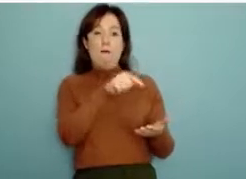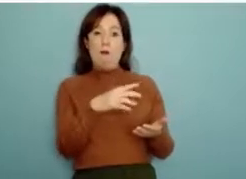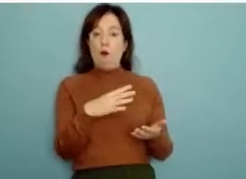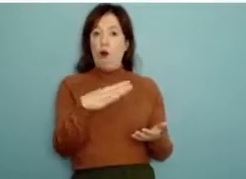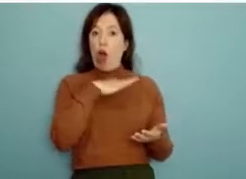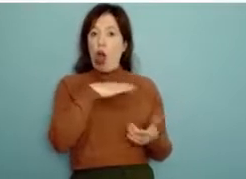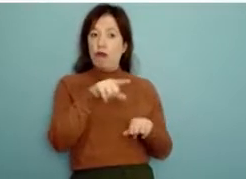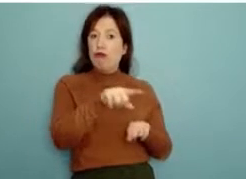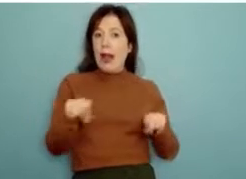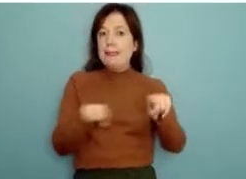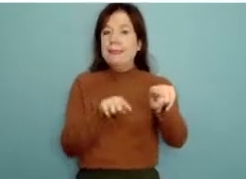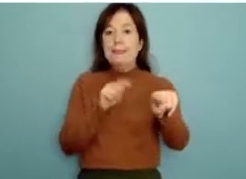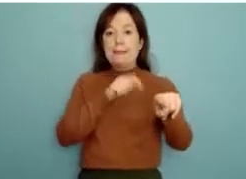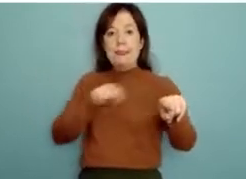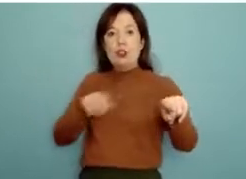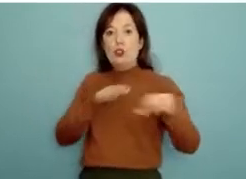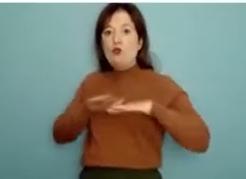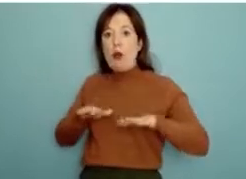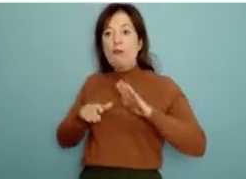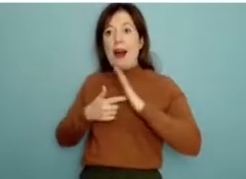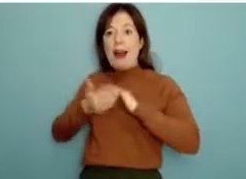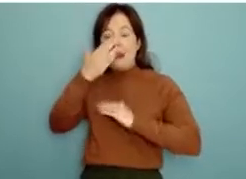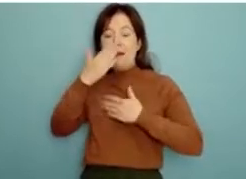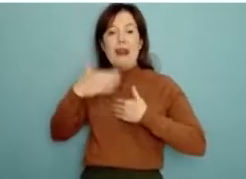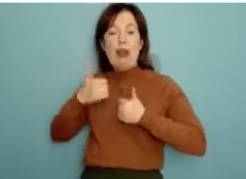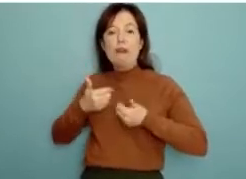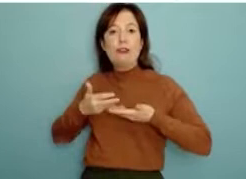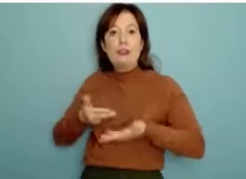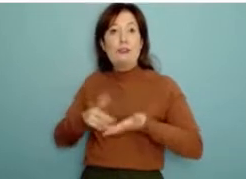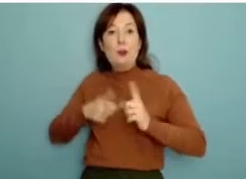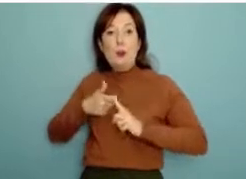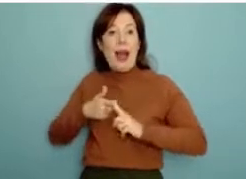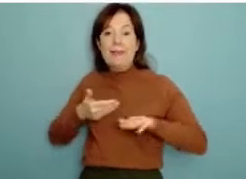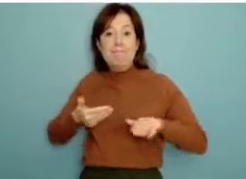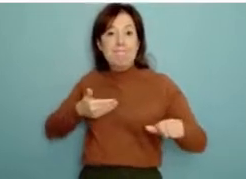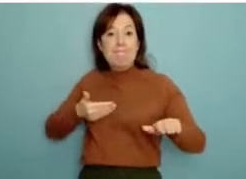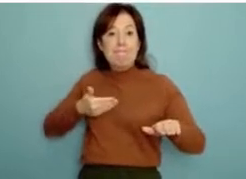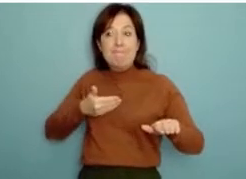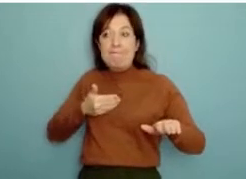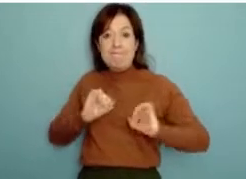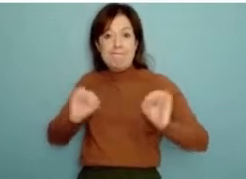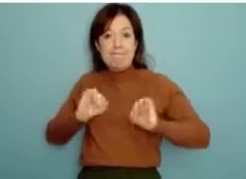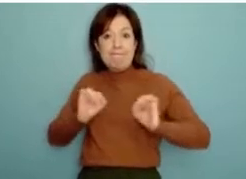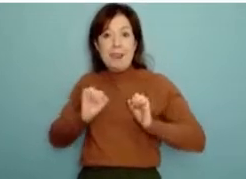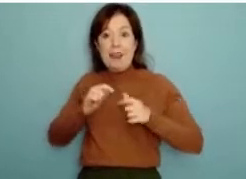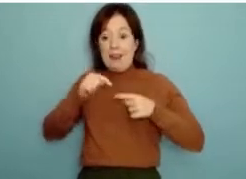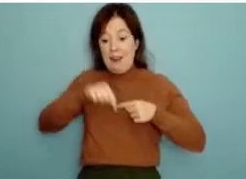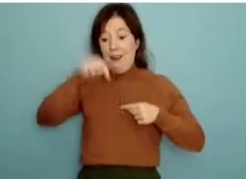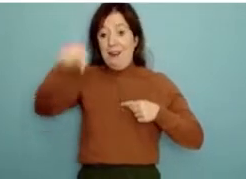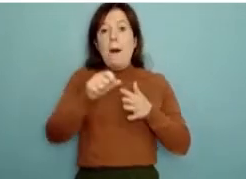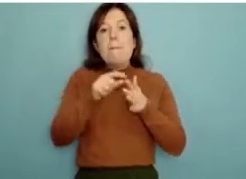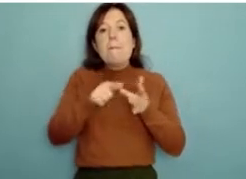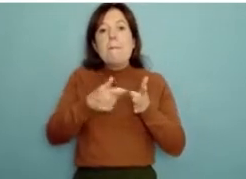than most children and adolescent mental health services in the United Kingdom in terms of collecting paired outcome measures, integrating